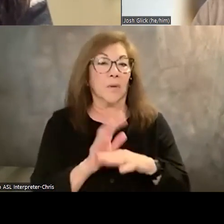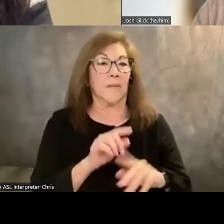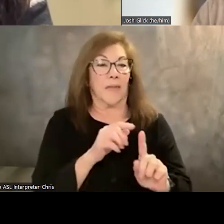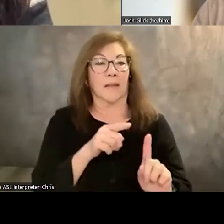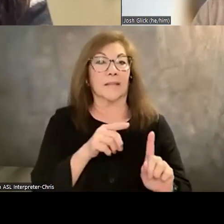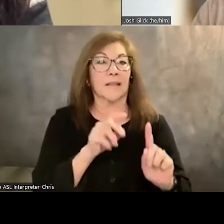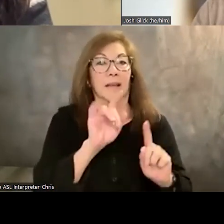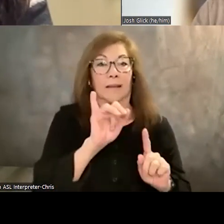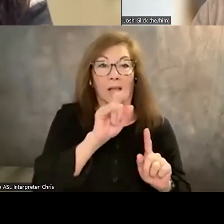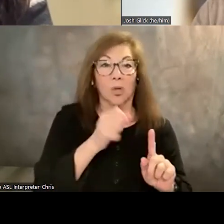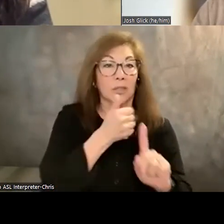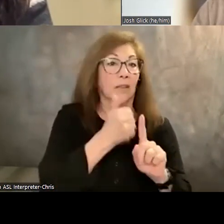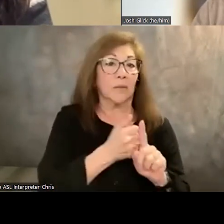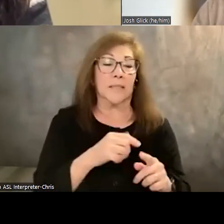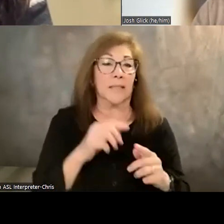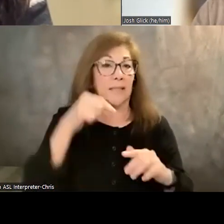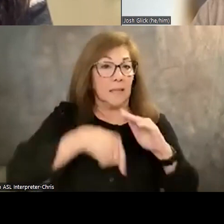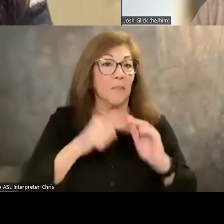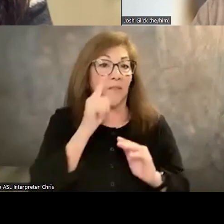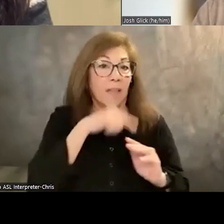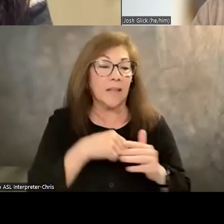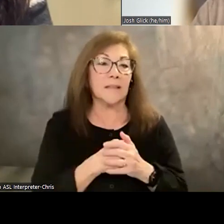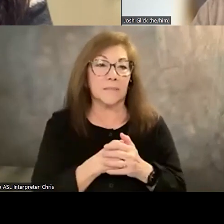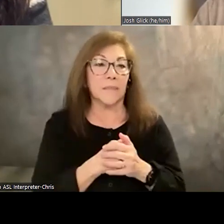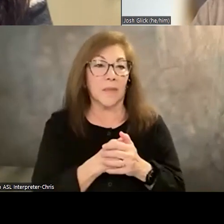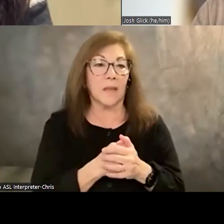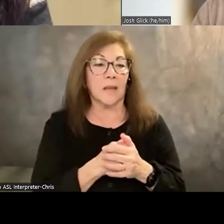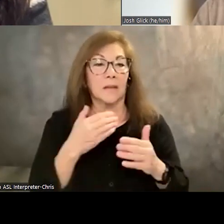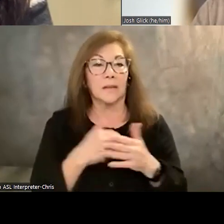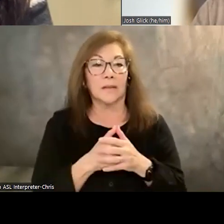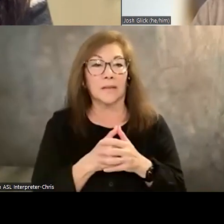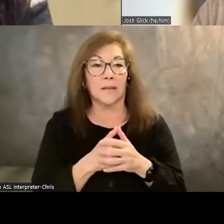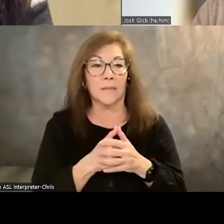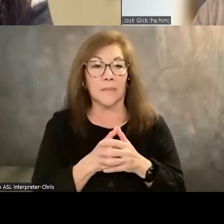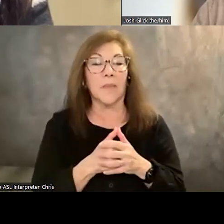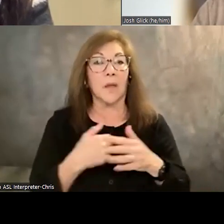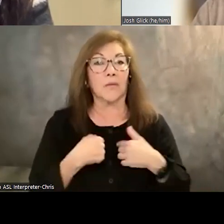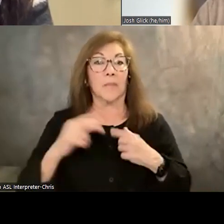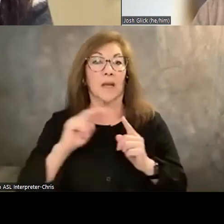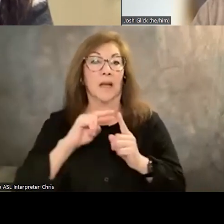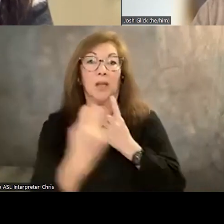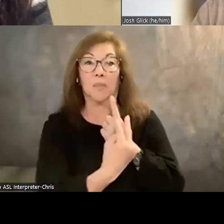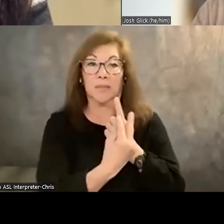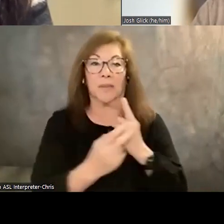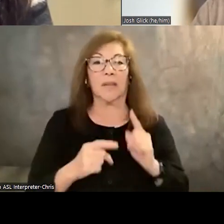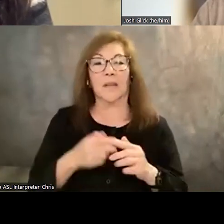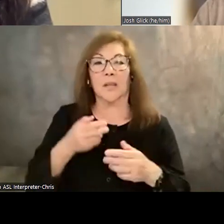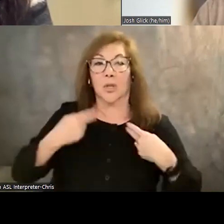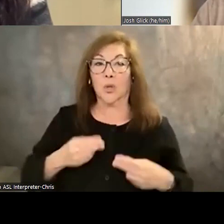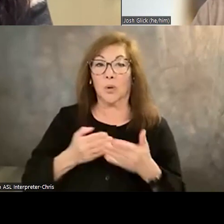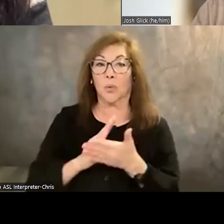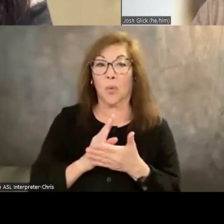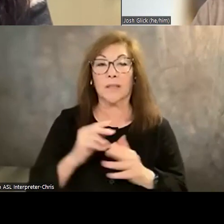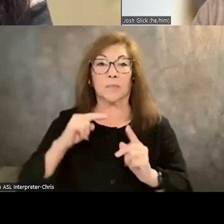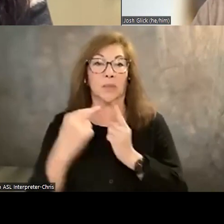know, slightly to go, you know, I from the other perspective than the kind of human rights perspective, where